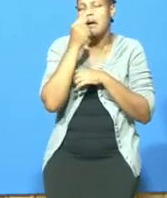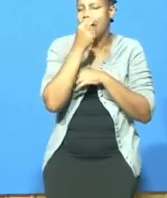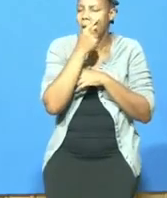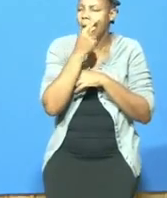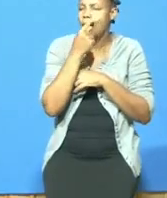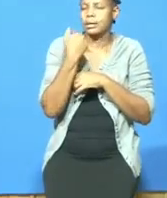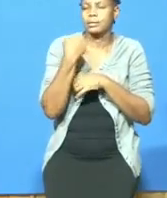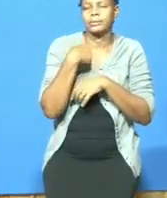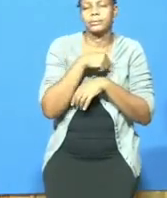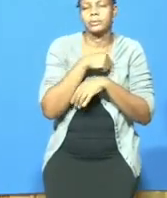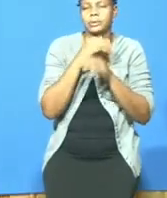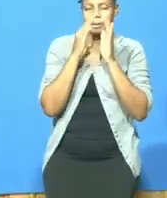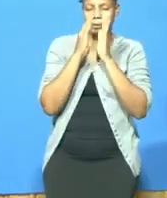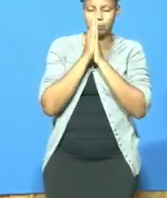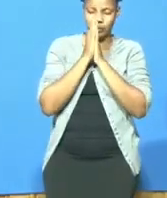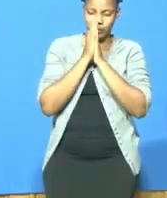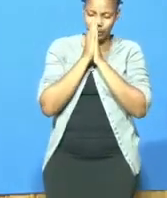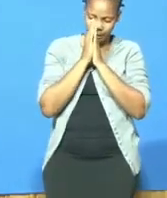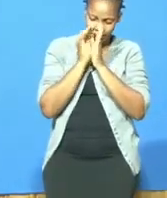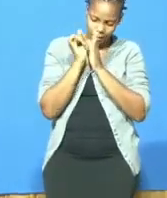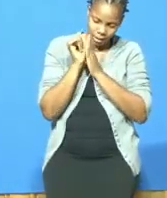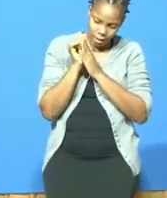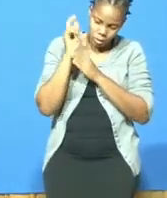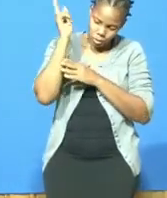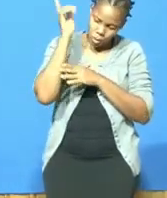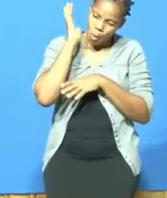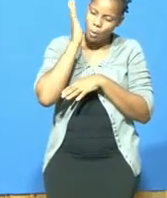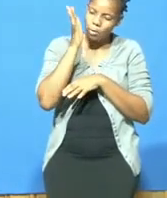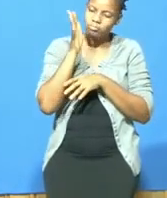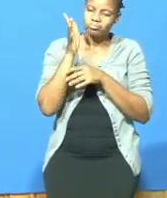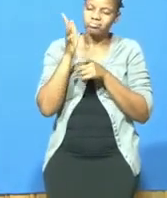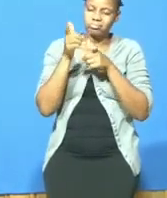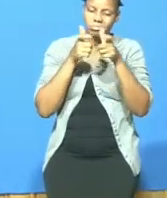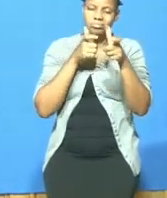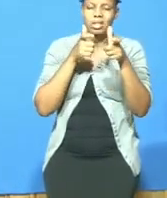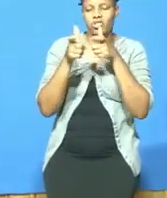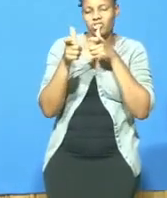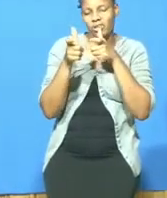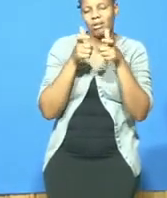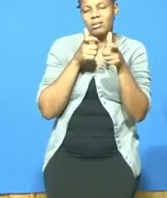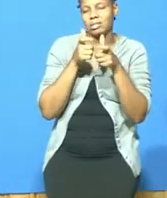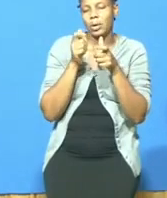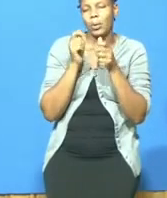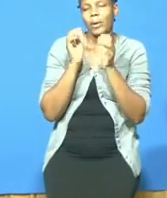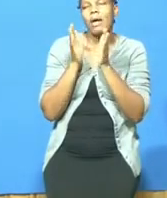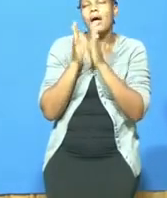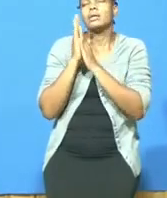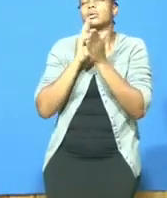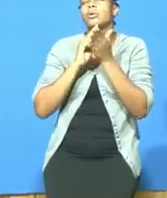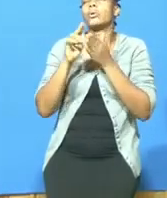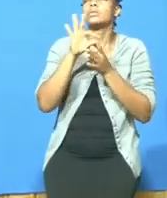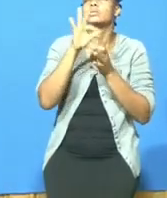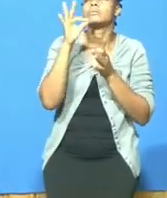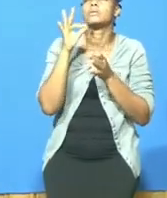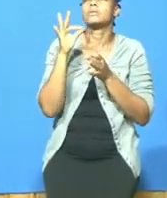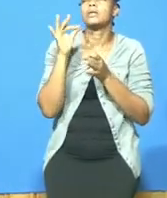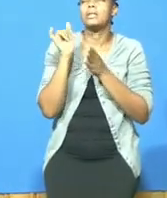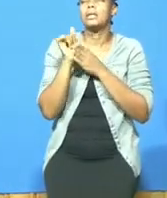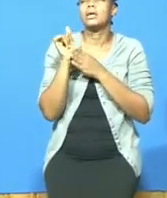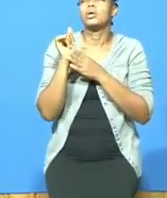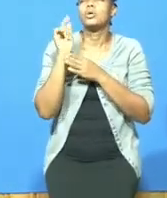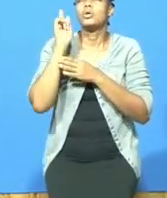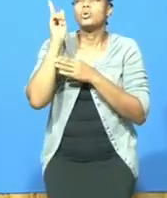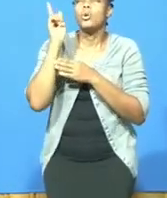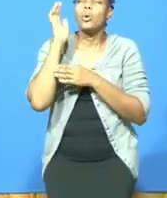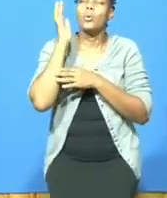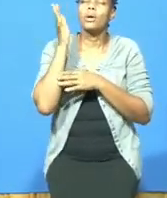We pray tonight, God, that you will take charge. And we ask, oh Holy Spirit, that you will